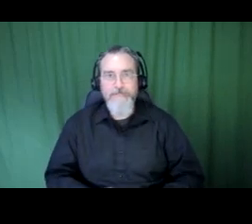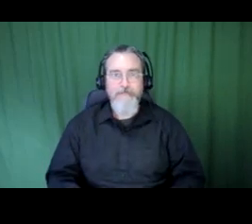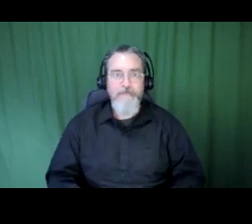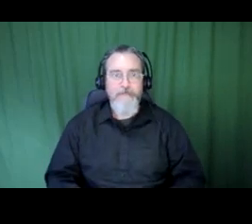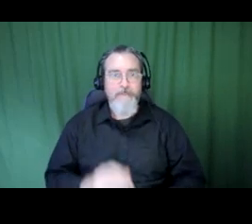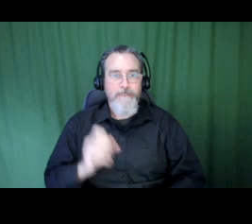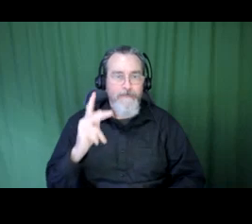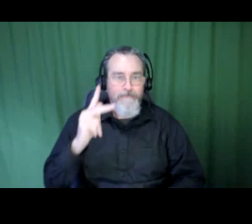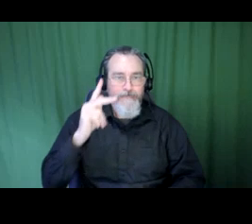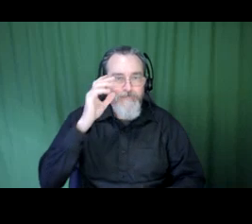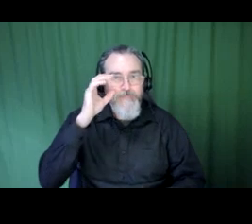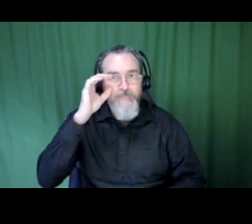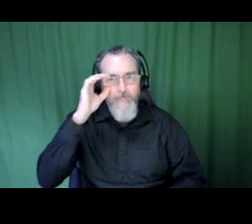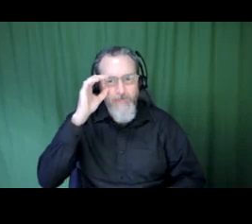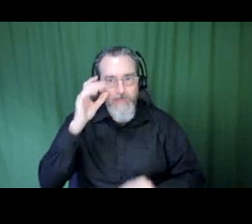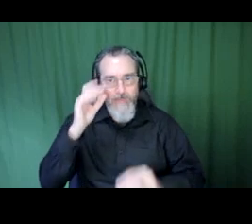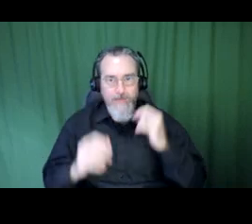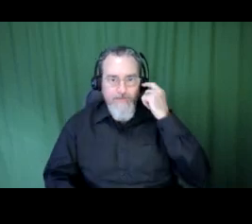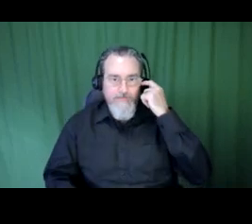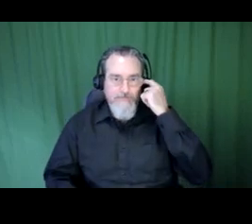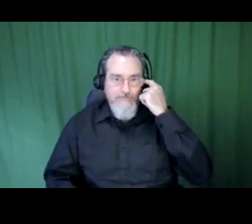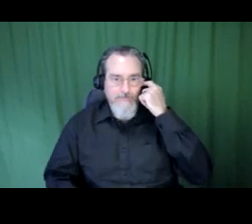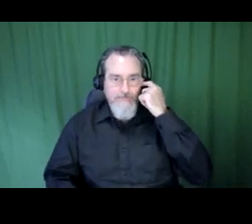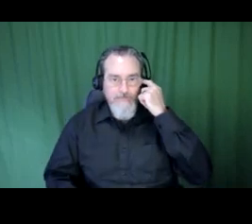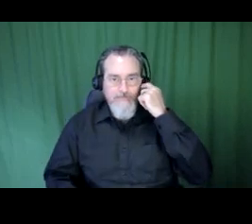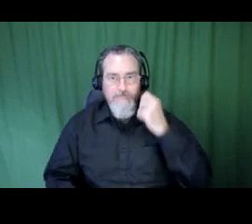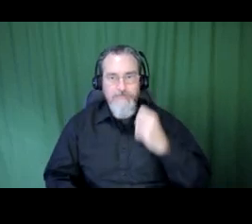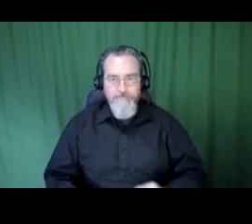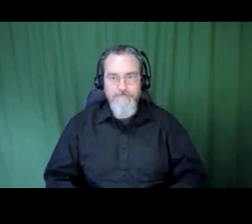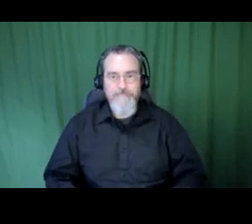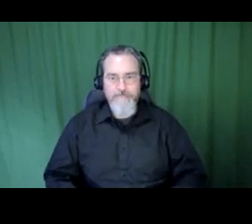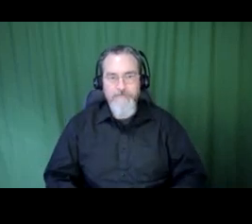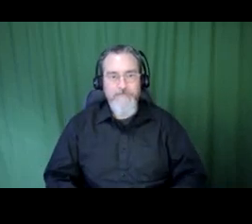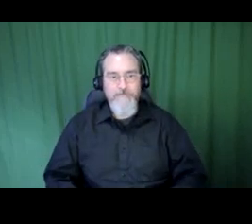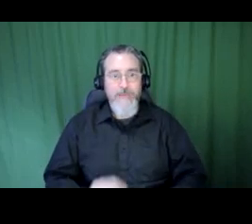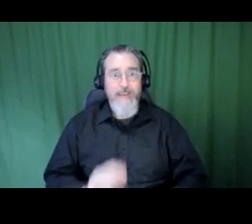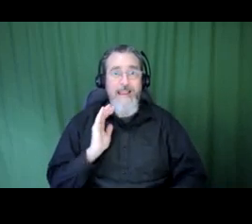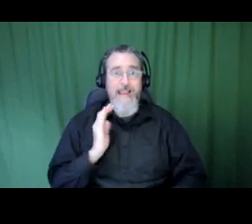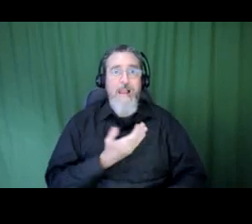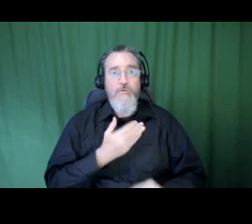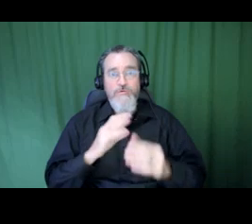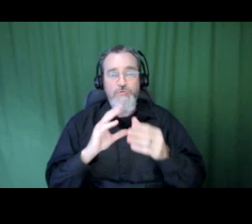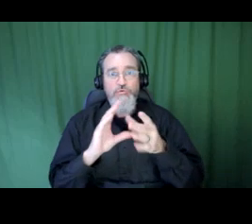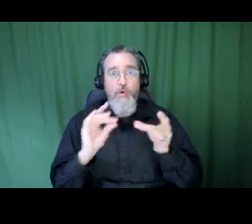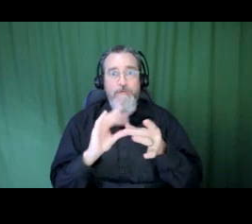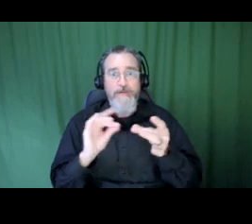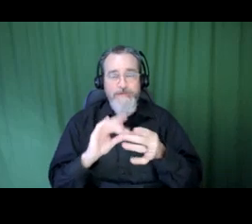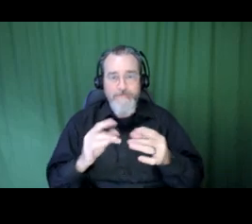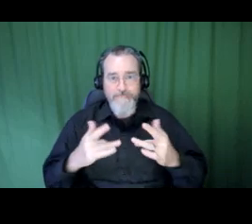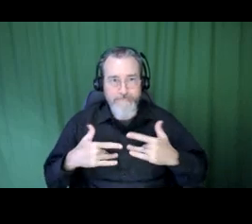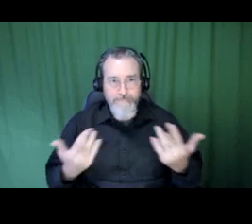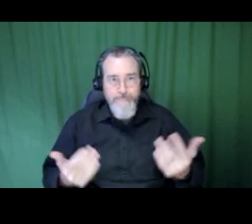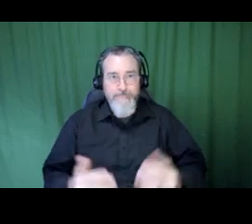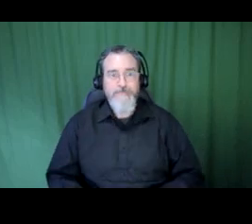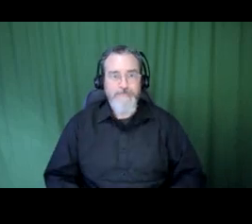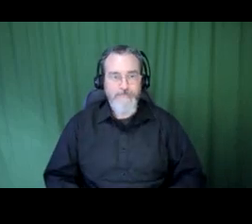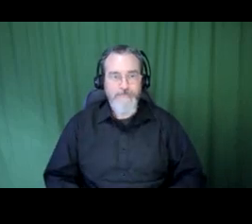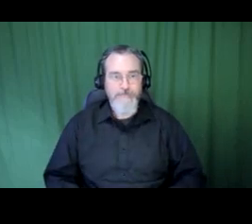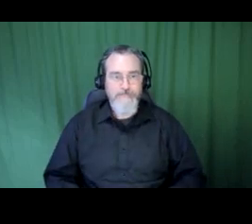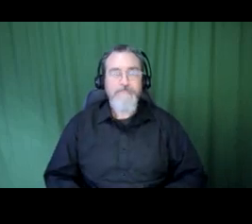Okay, so the evolution and the story goes, I was leading